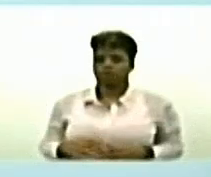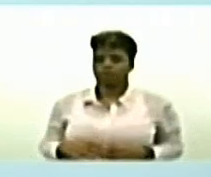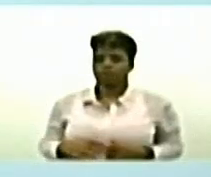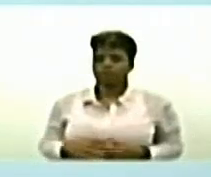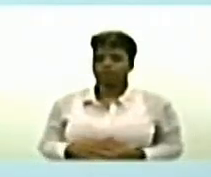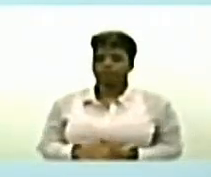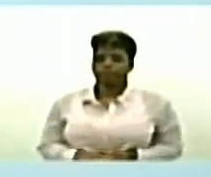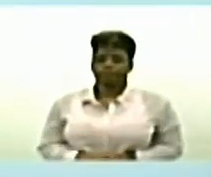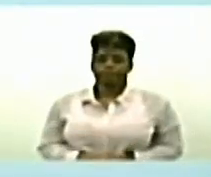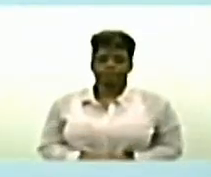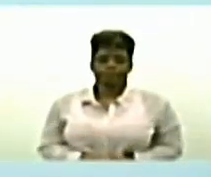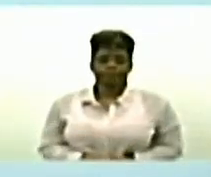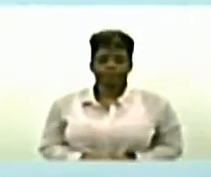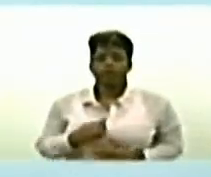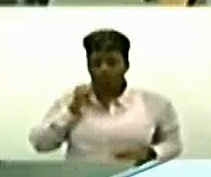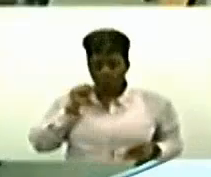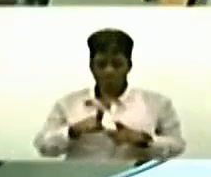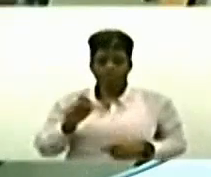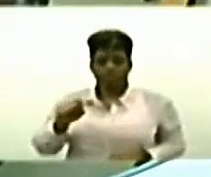President.